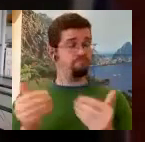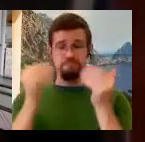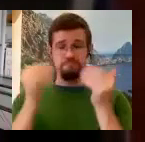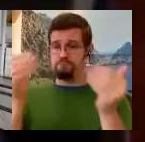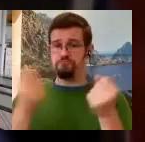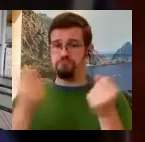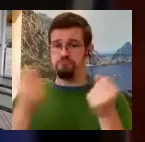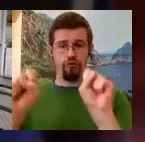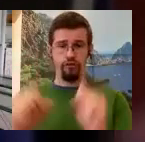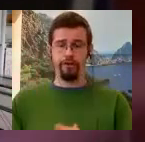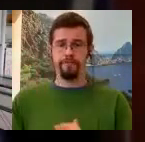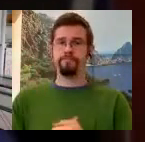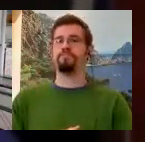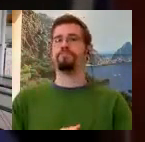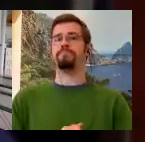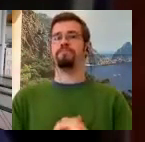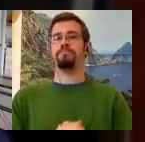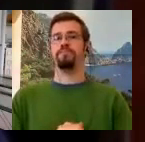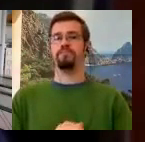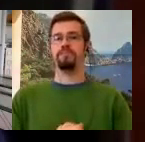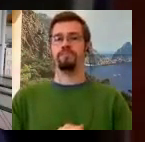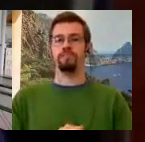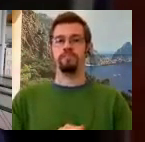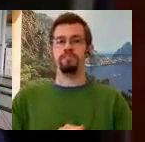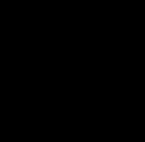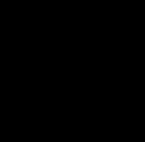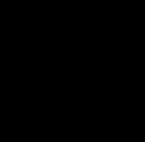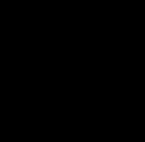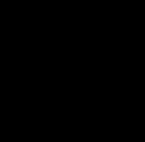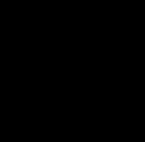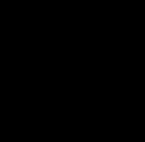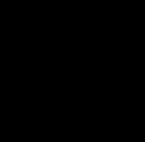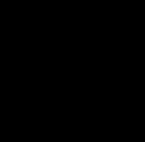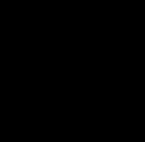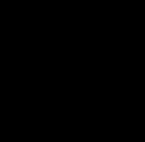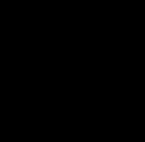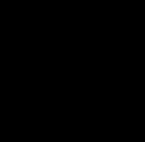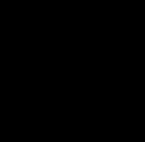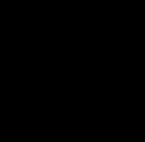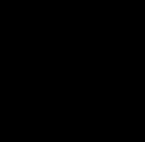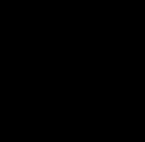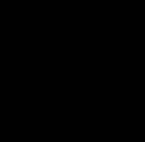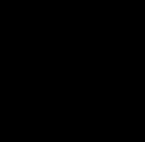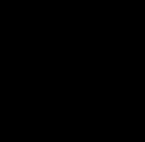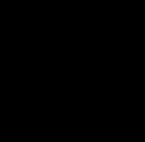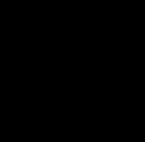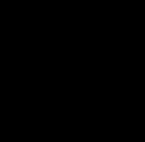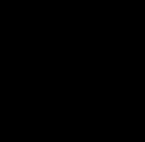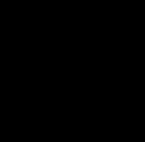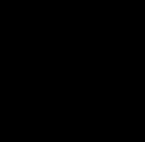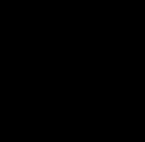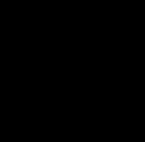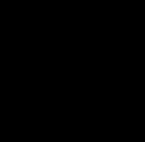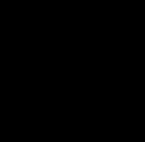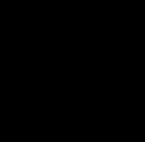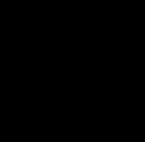try. Other character sets, we have the formal sign writing, and we have the Unicode private use